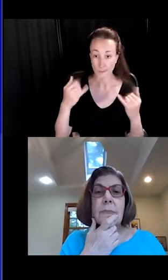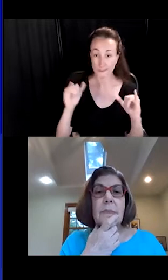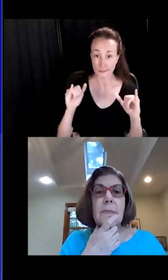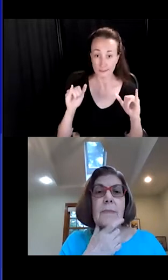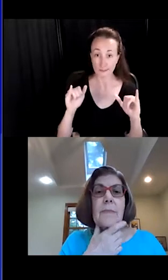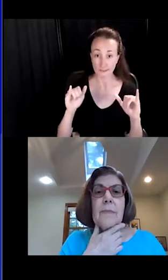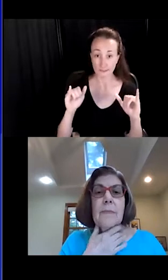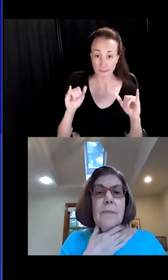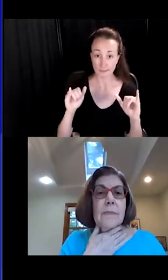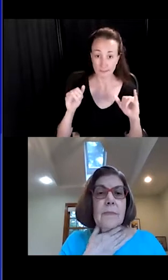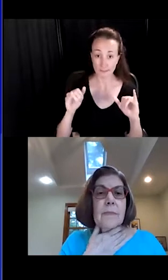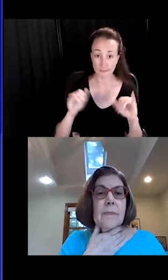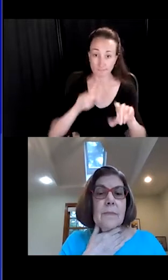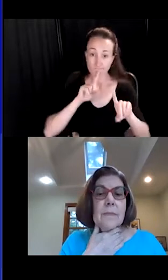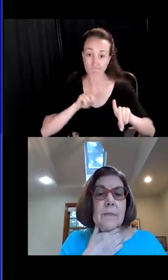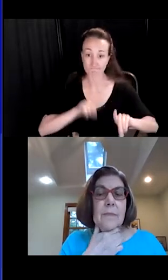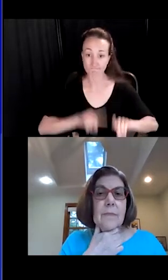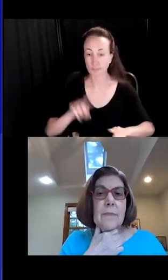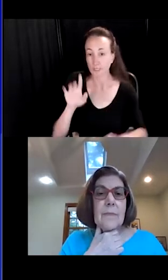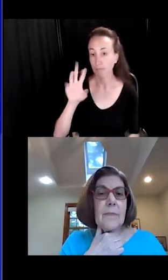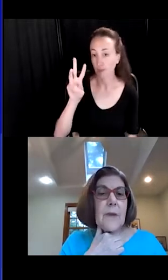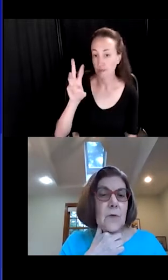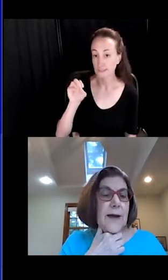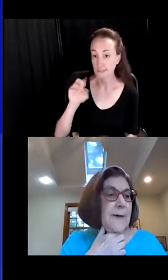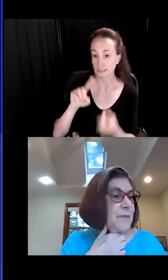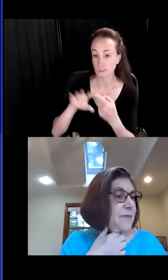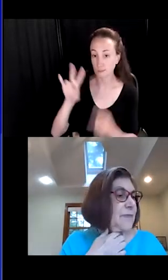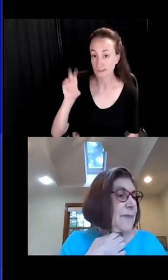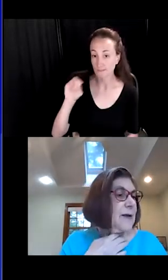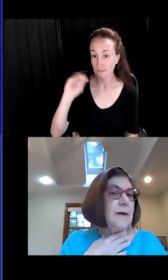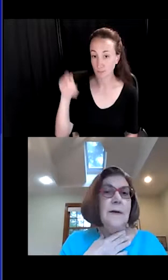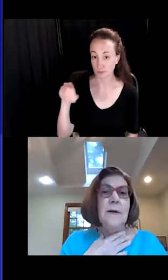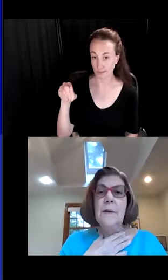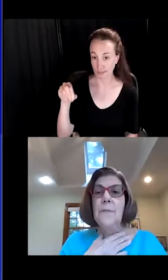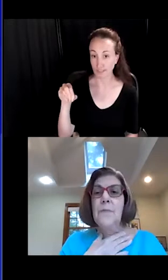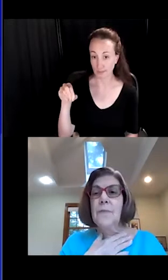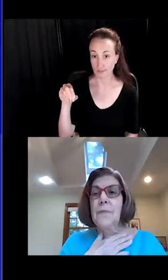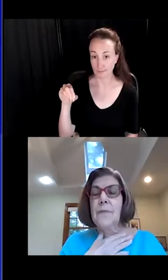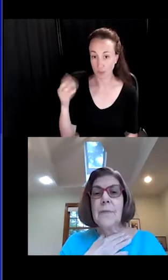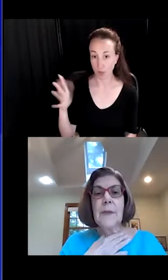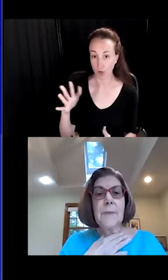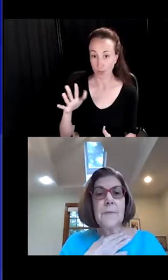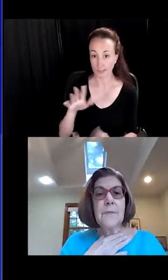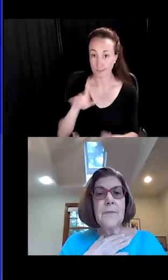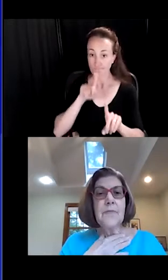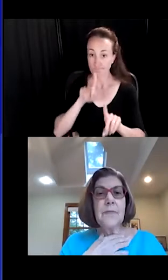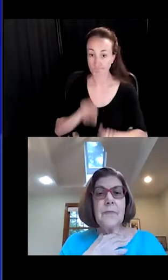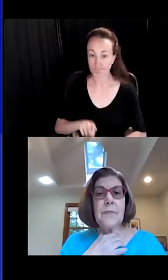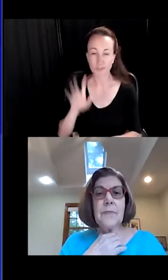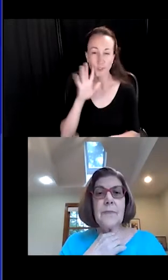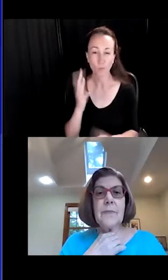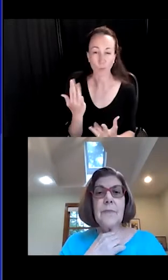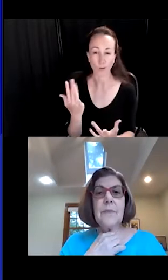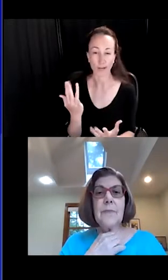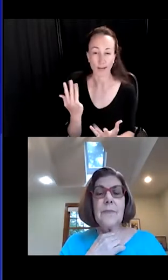70% of attendees have voted. Okay. I'm just going to give it a couple more seconds if you would like